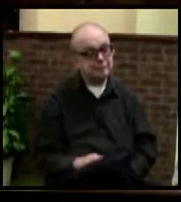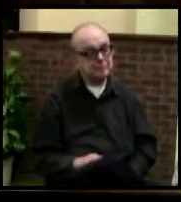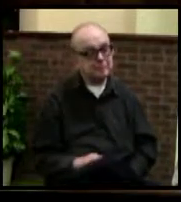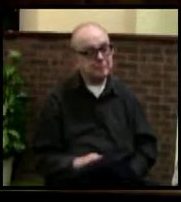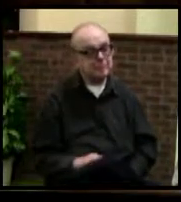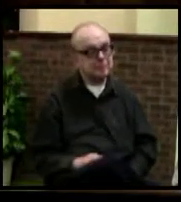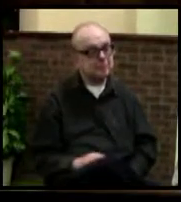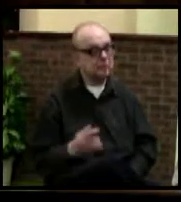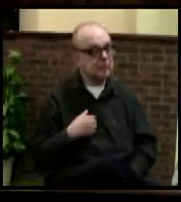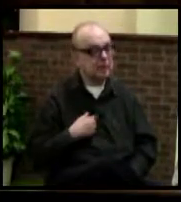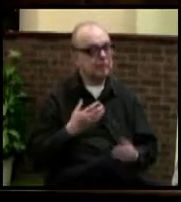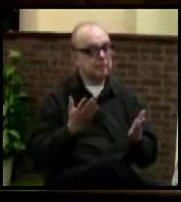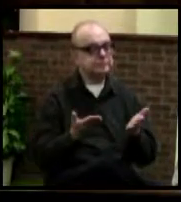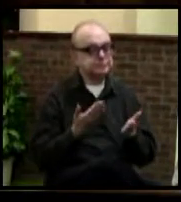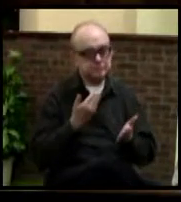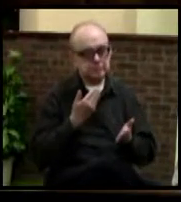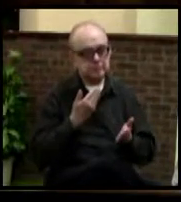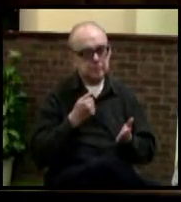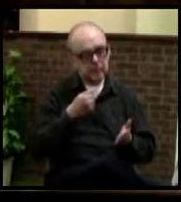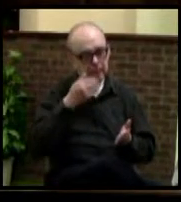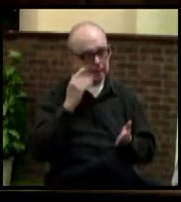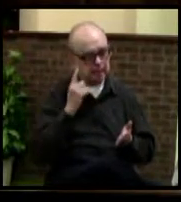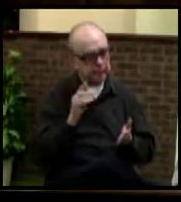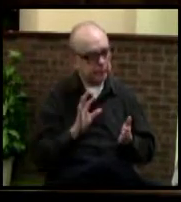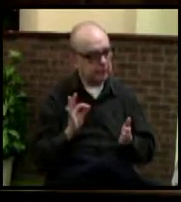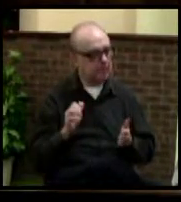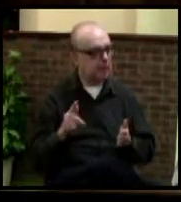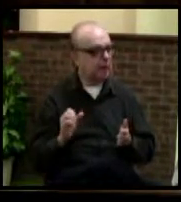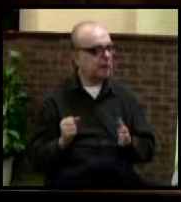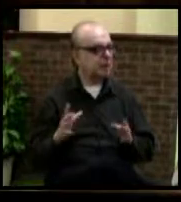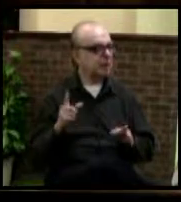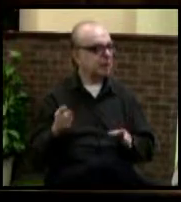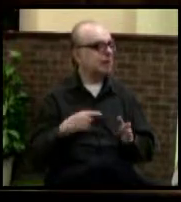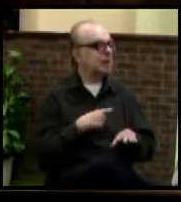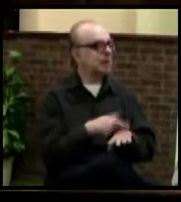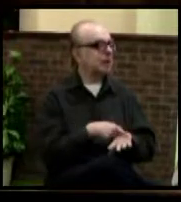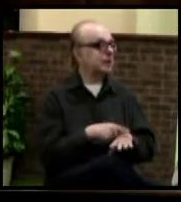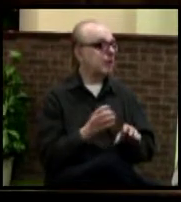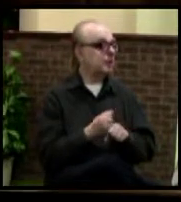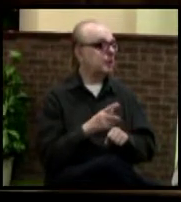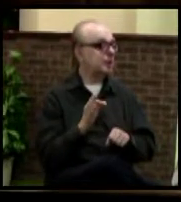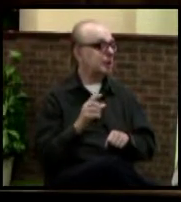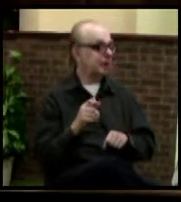because I want to thank God for the fleas. So the next time that you get fleas,